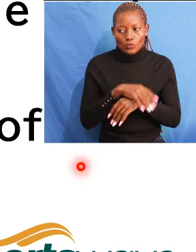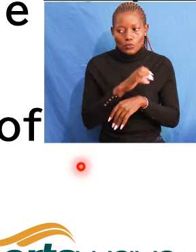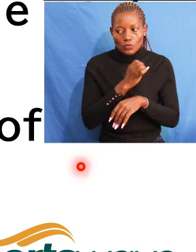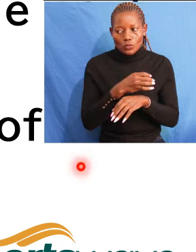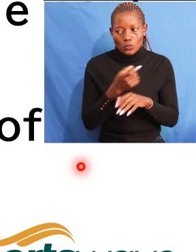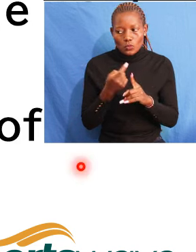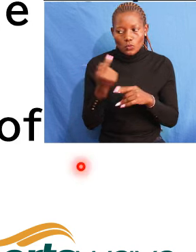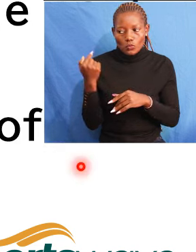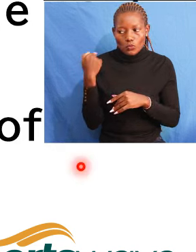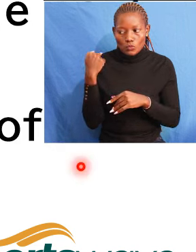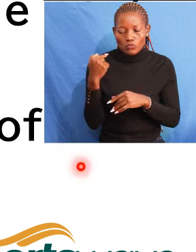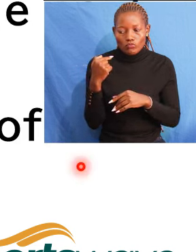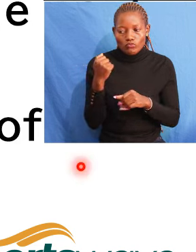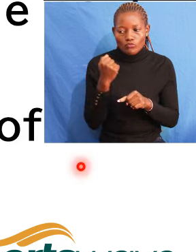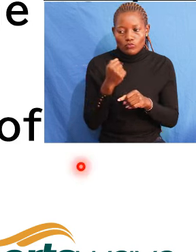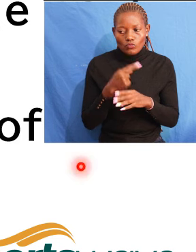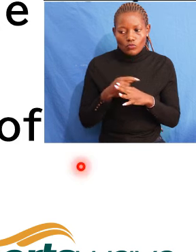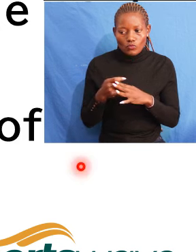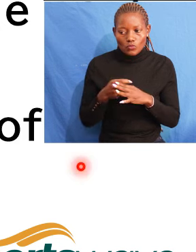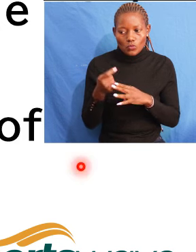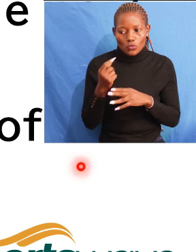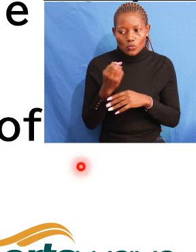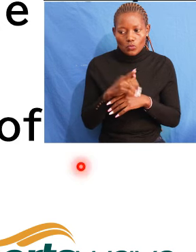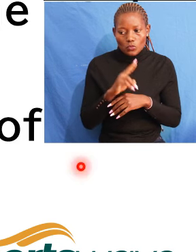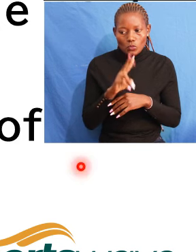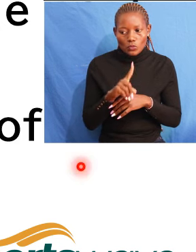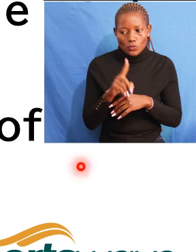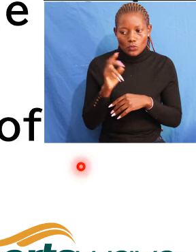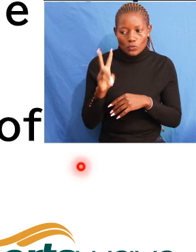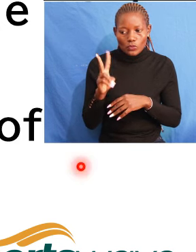yesterday's workouts or 1 or 2 days